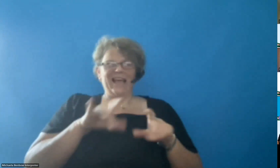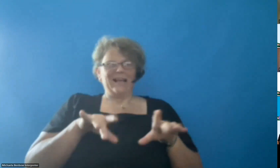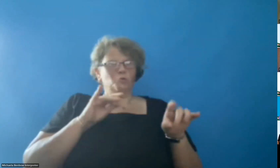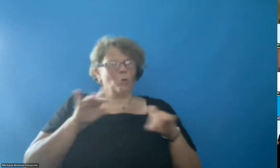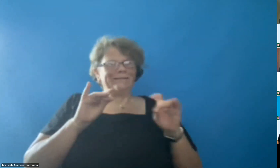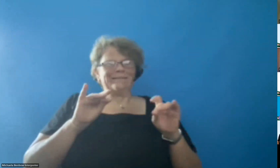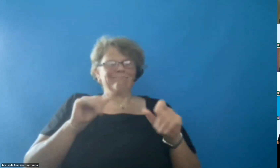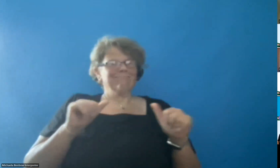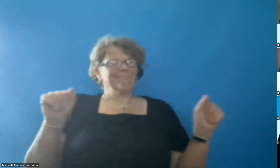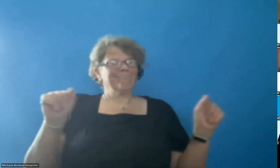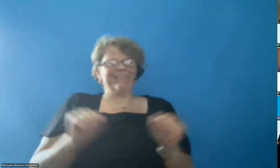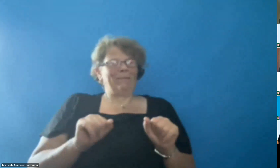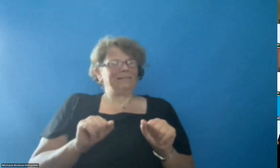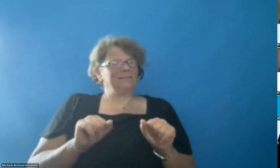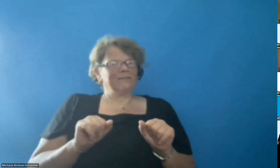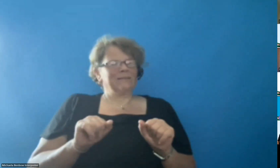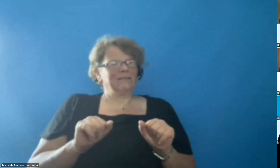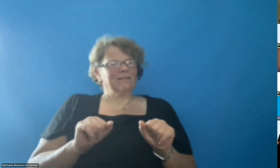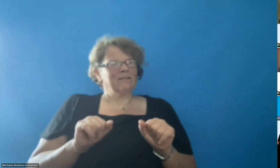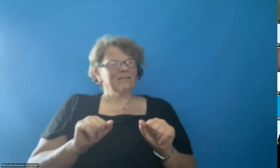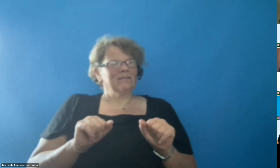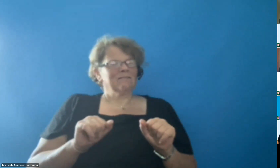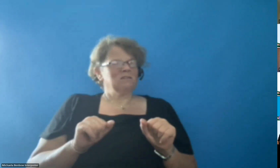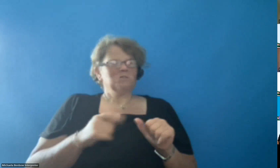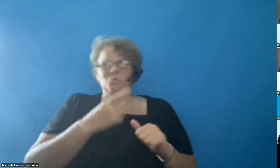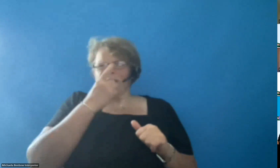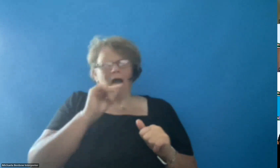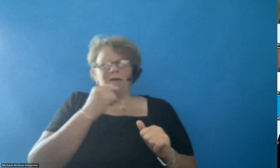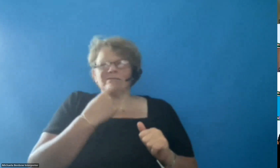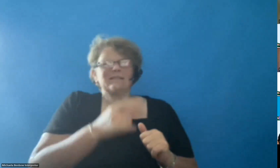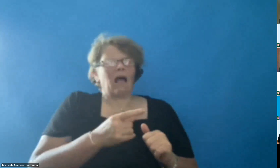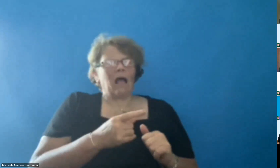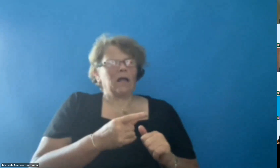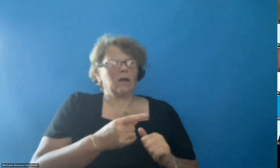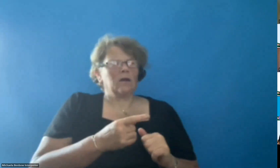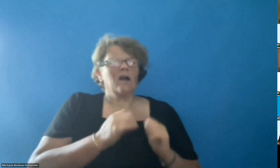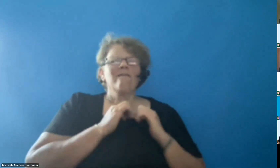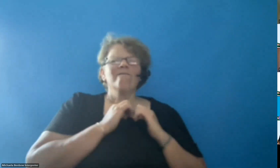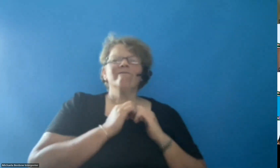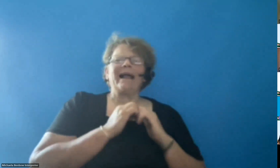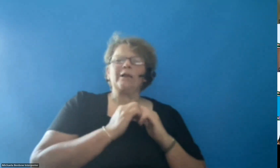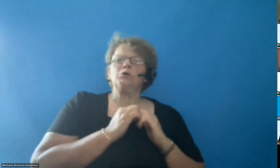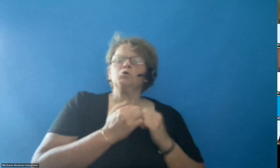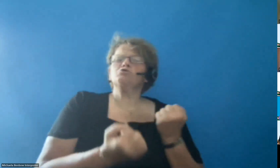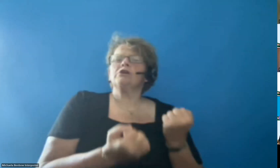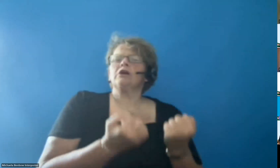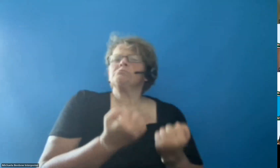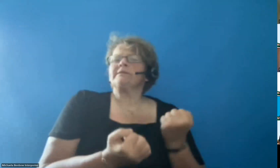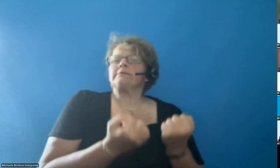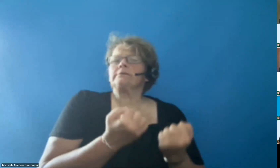limited. So we're certainly not in the space of making value judgments about people's